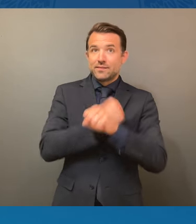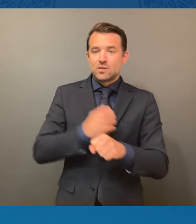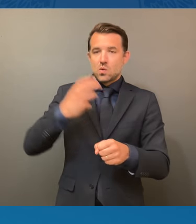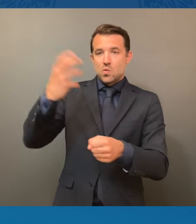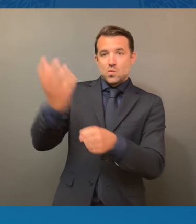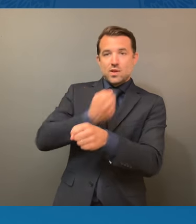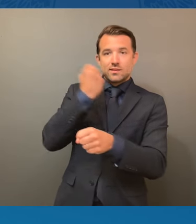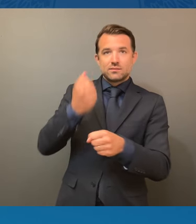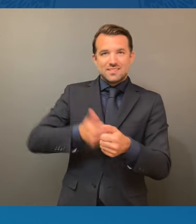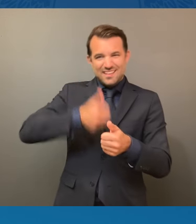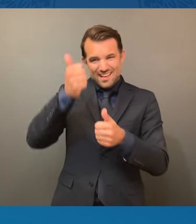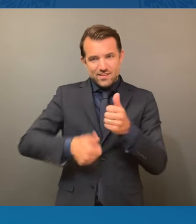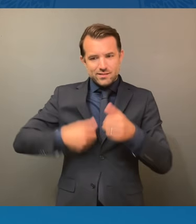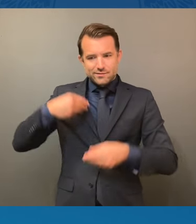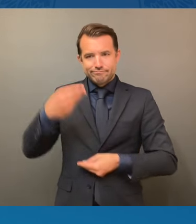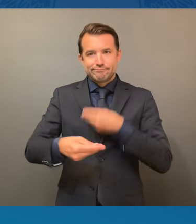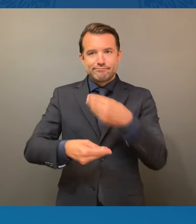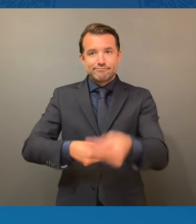yes,